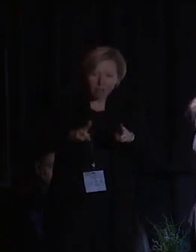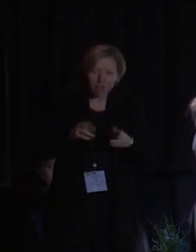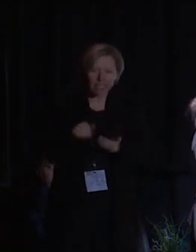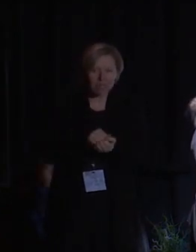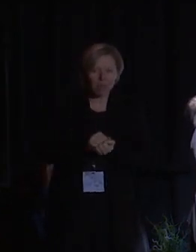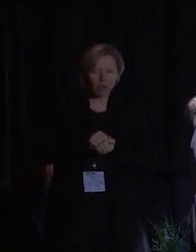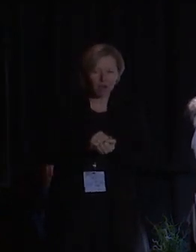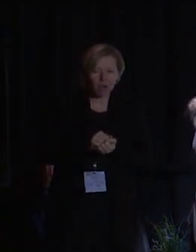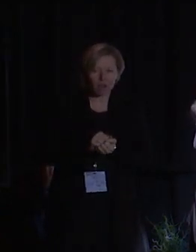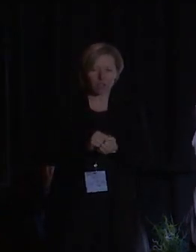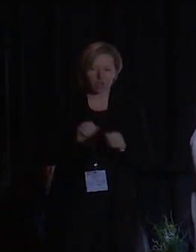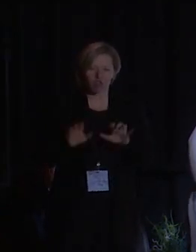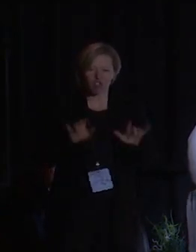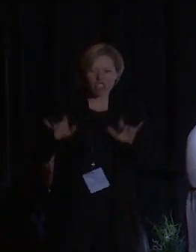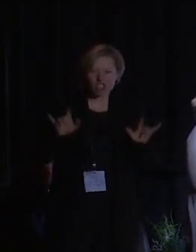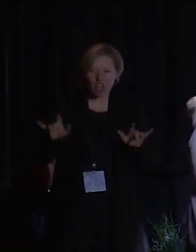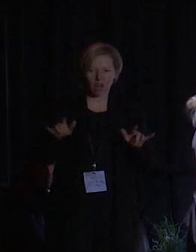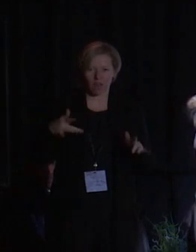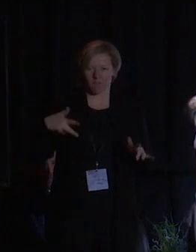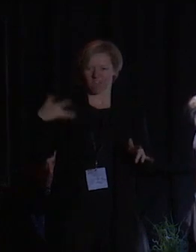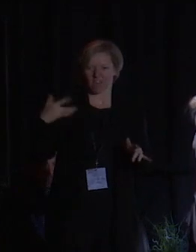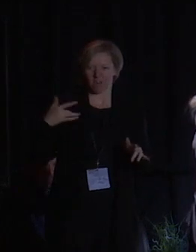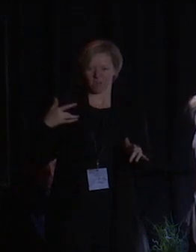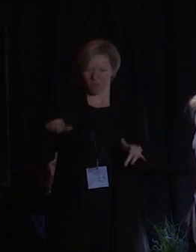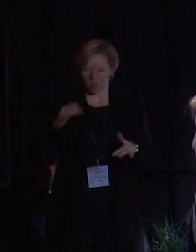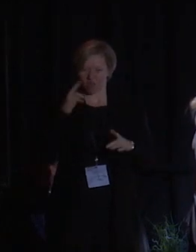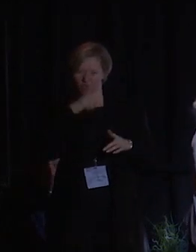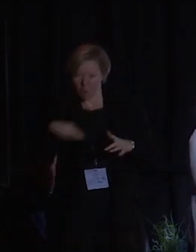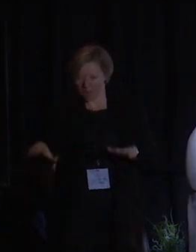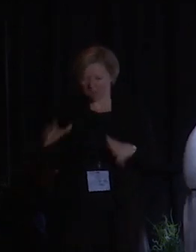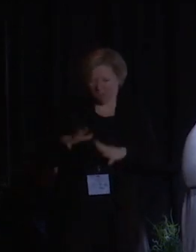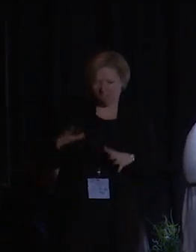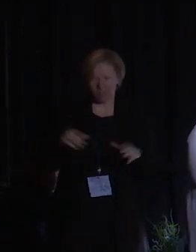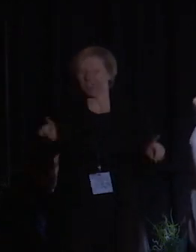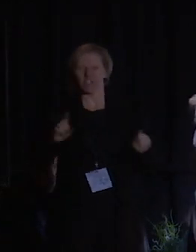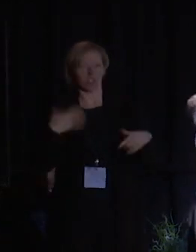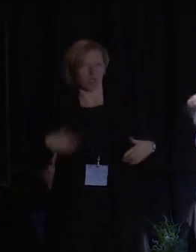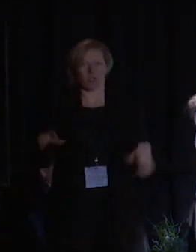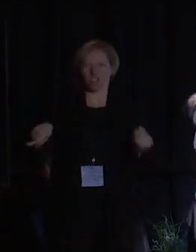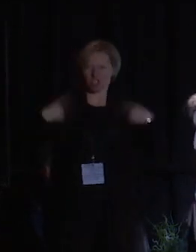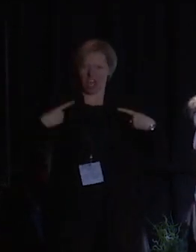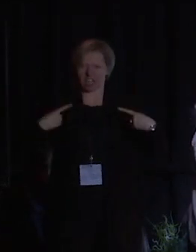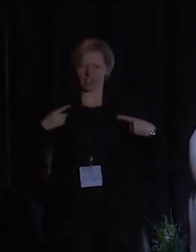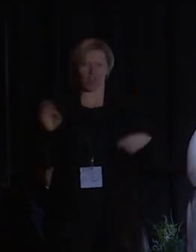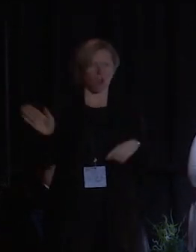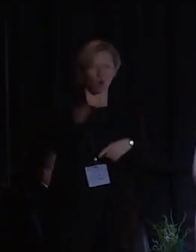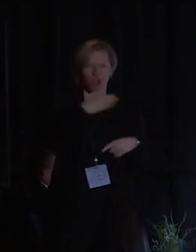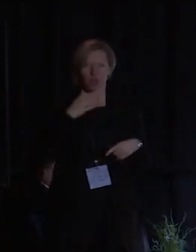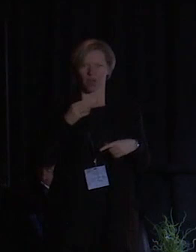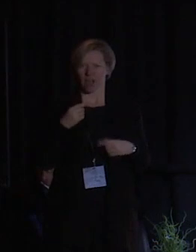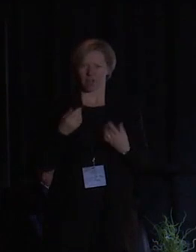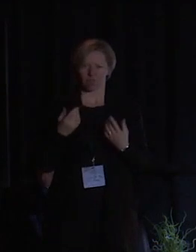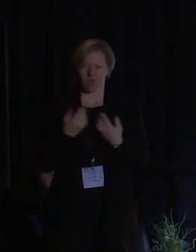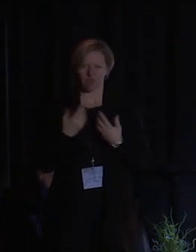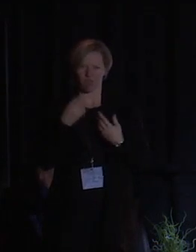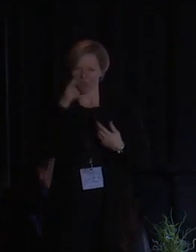beautiful creature, who is feeling the burden of the pollution upon her, and she's waking up to challenge our disposable culture, and hopefully we're looking